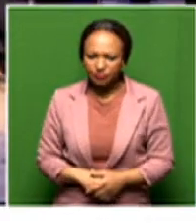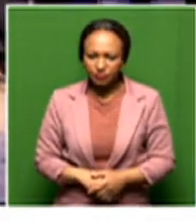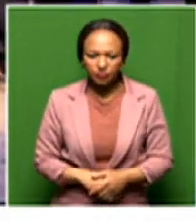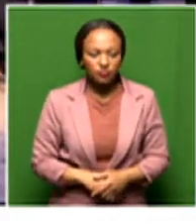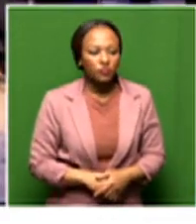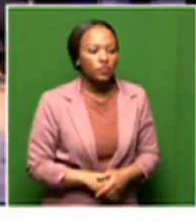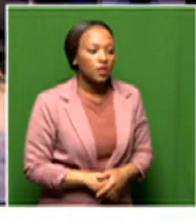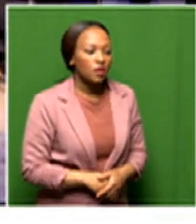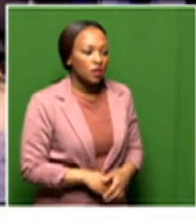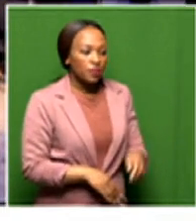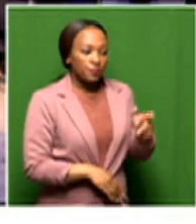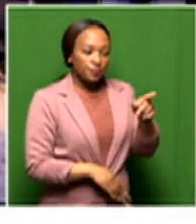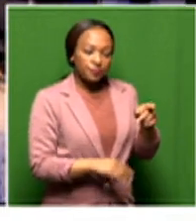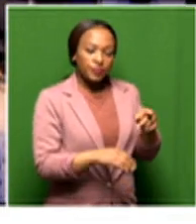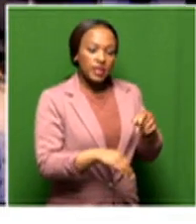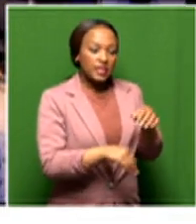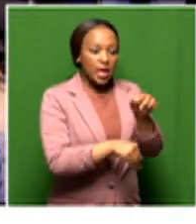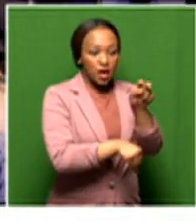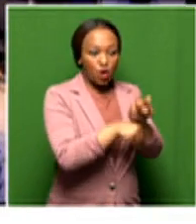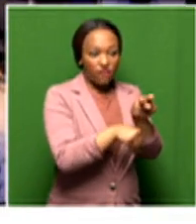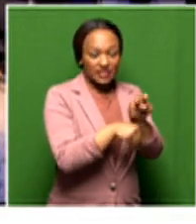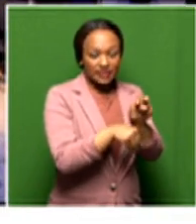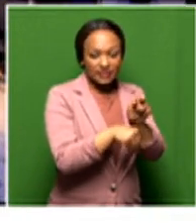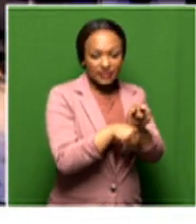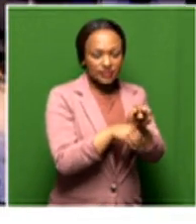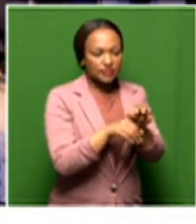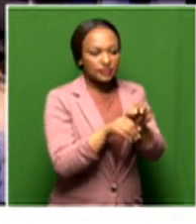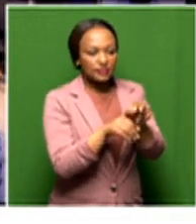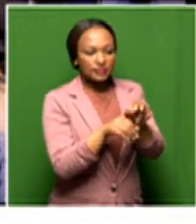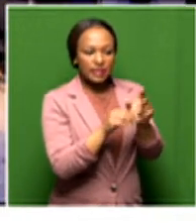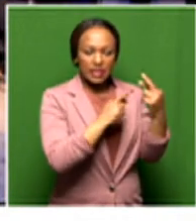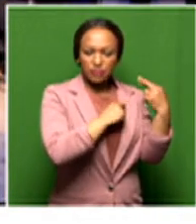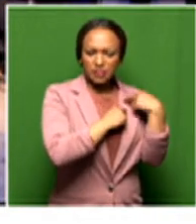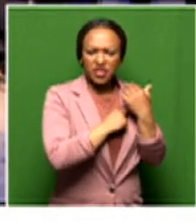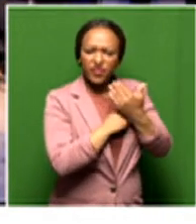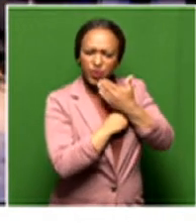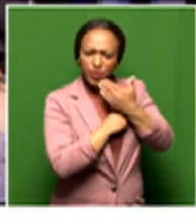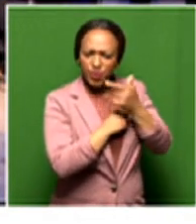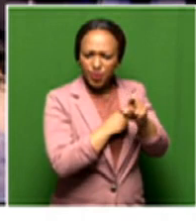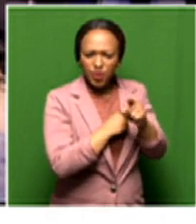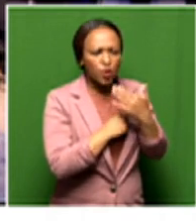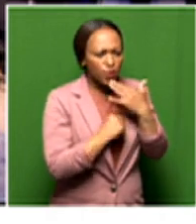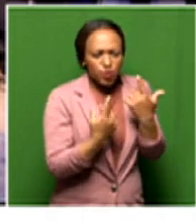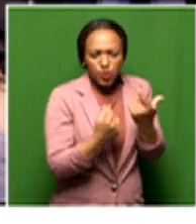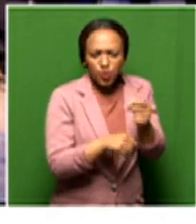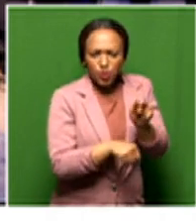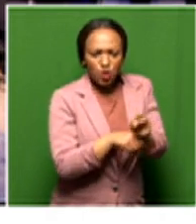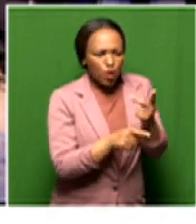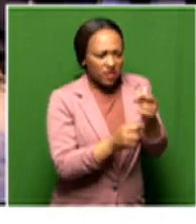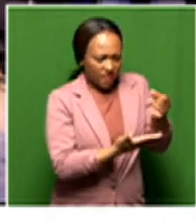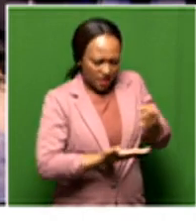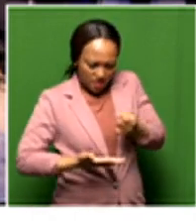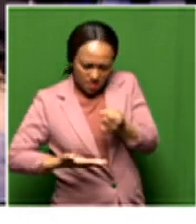in terms of oversight, where does the oversight responsibility lie in terms of how the funds are